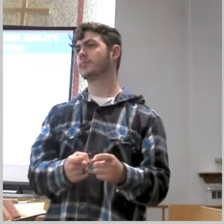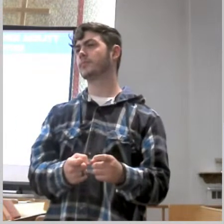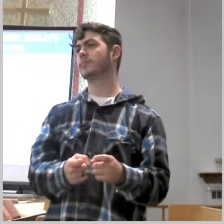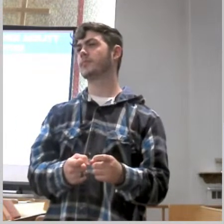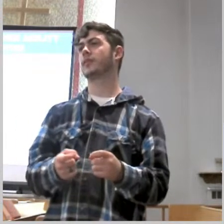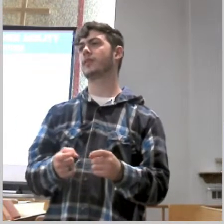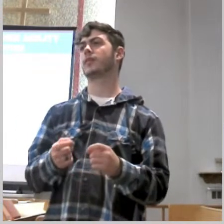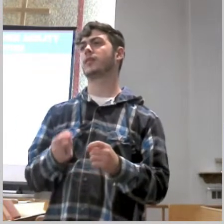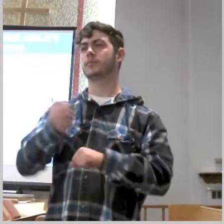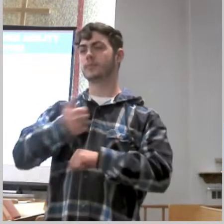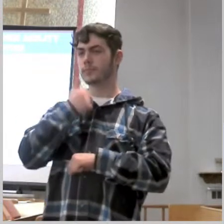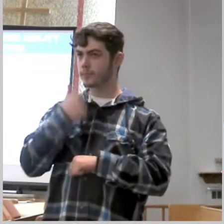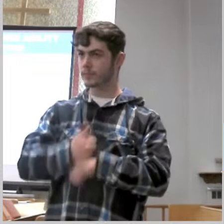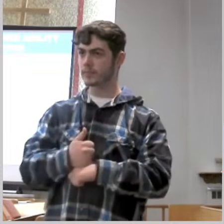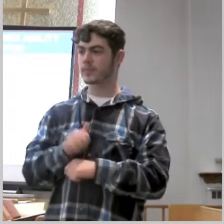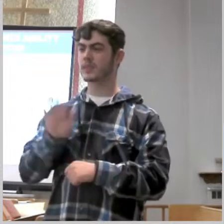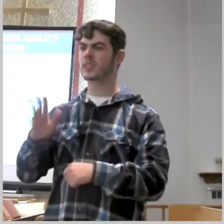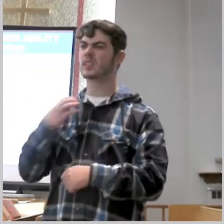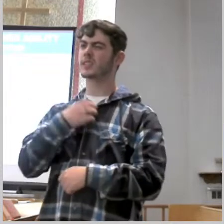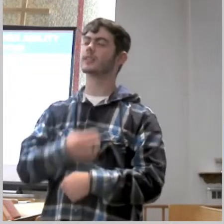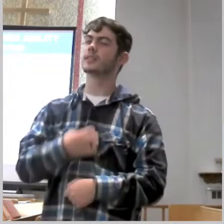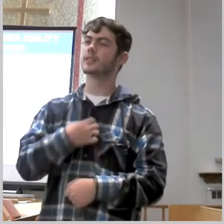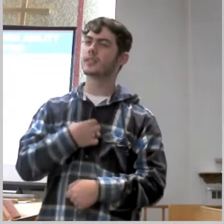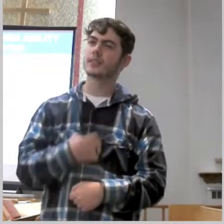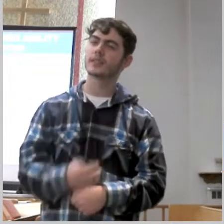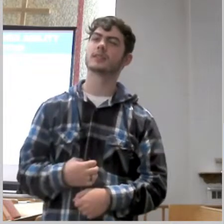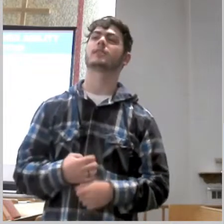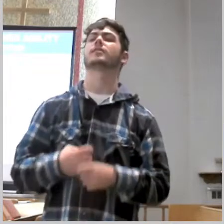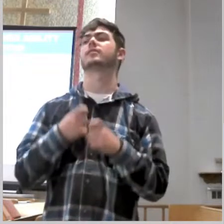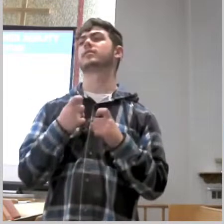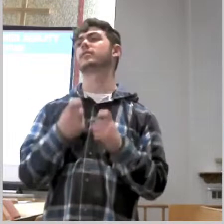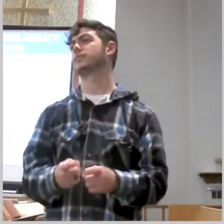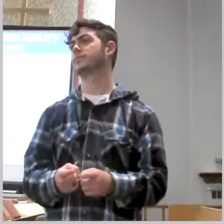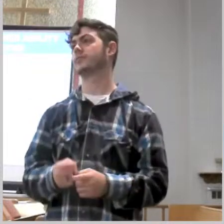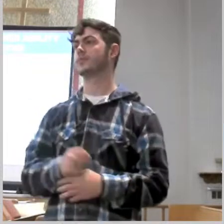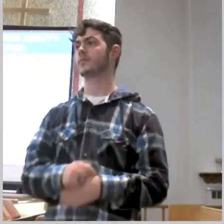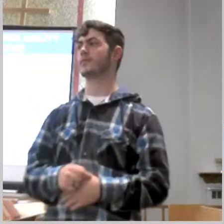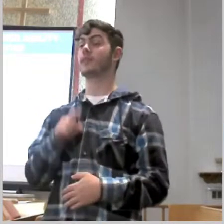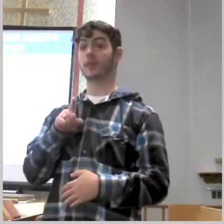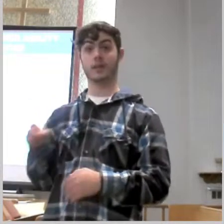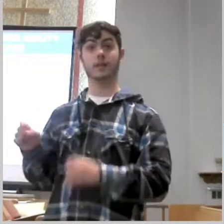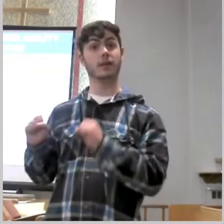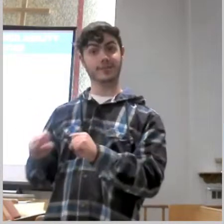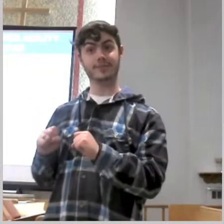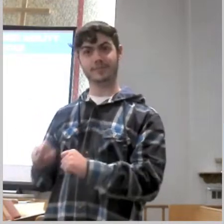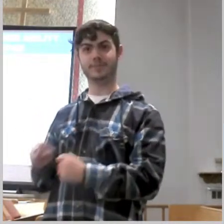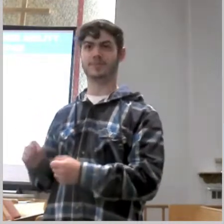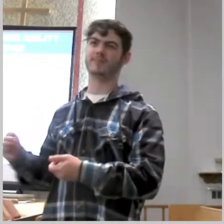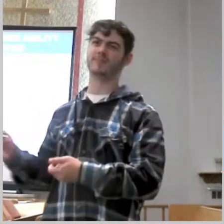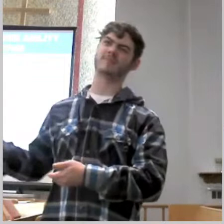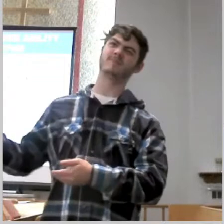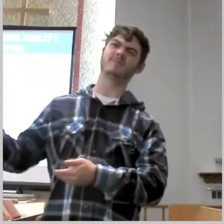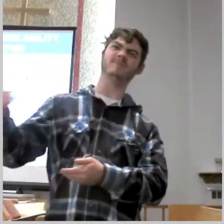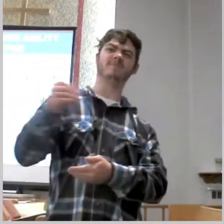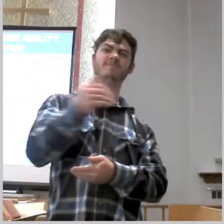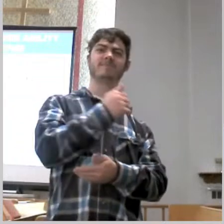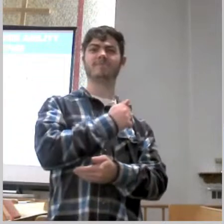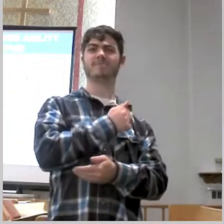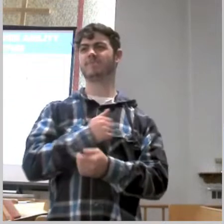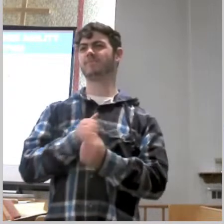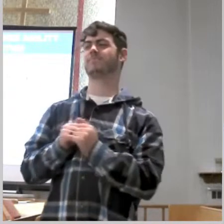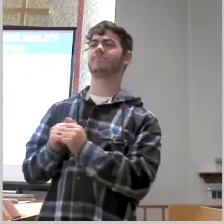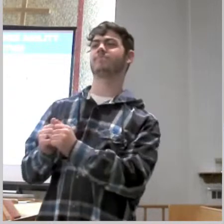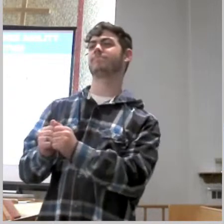their desire to contribute. Collectively is how they were able to give more than the ability of any